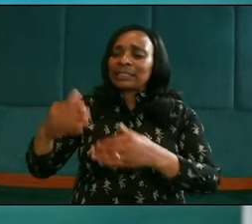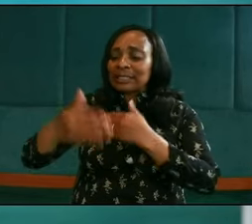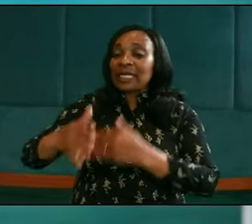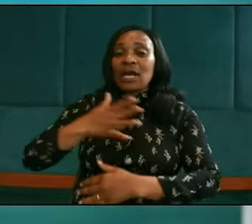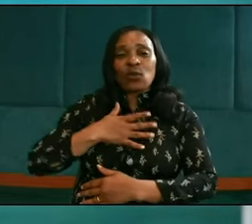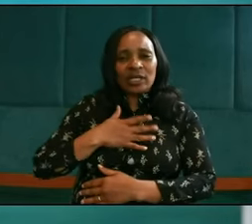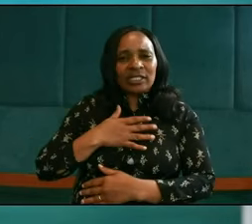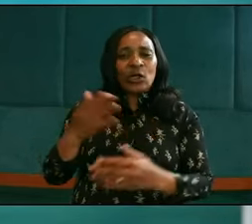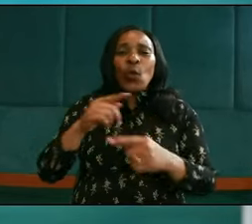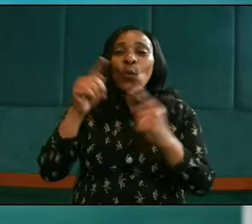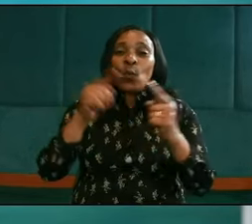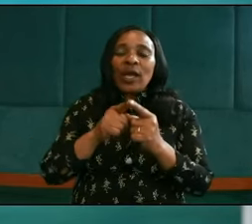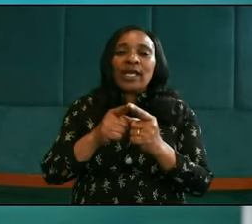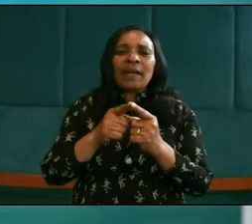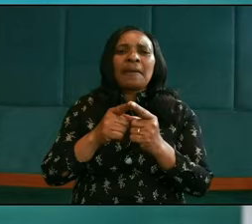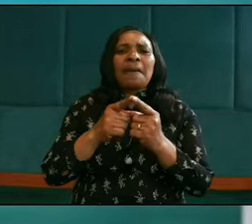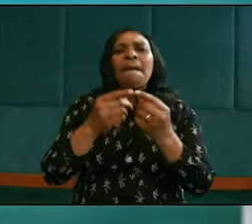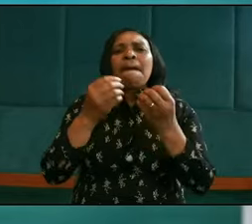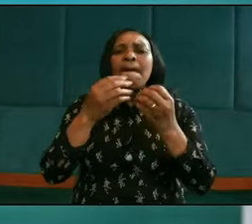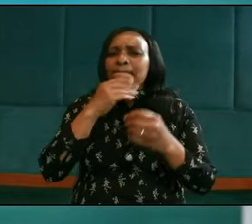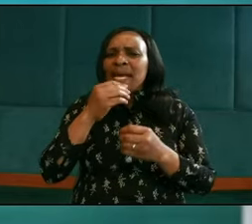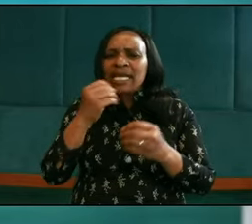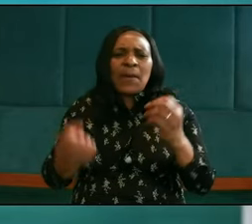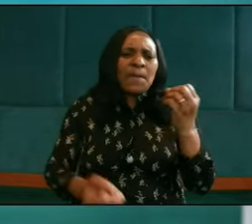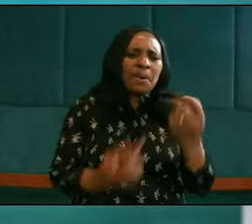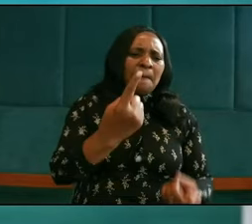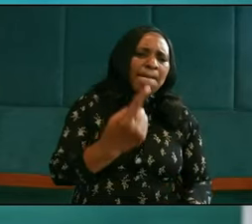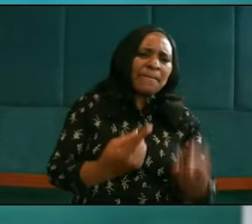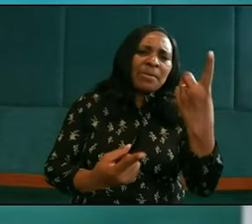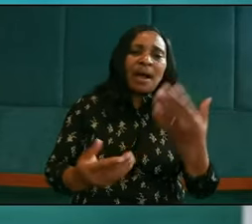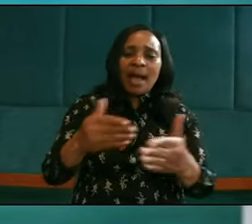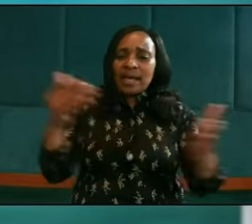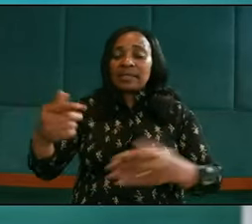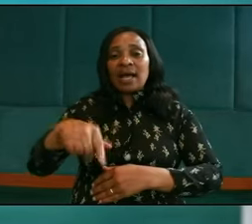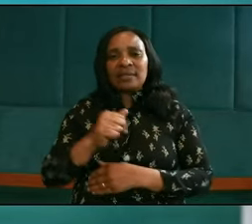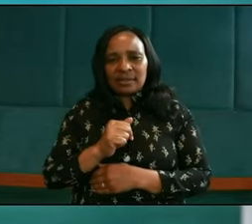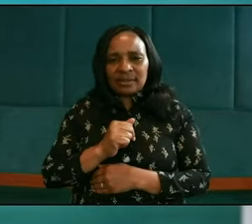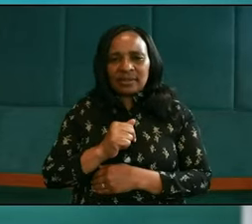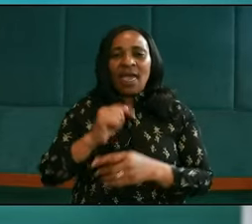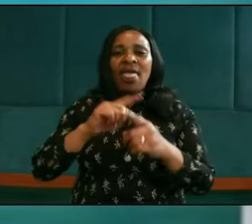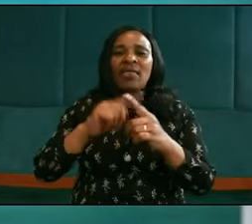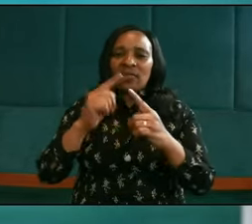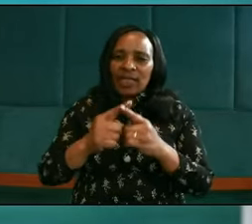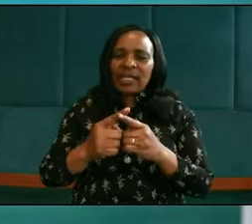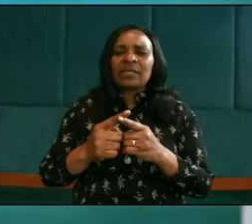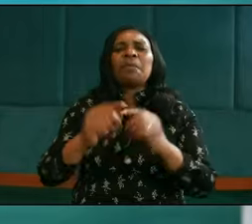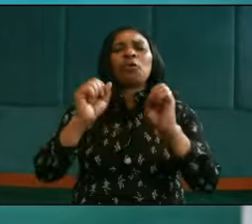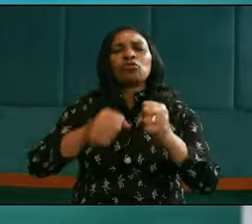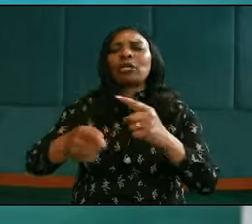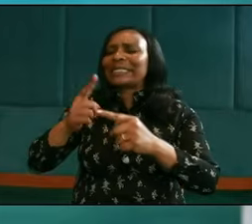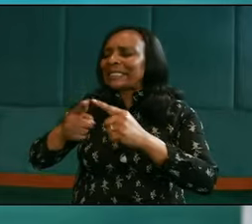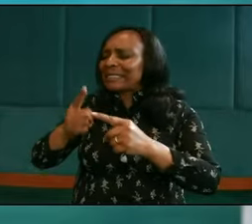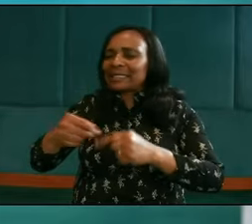side when men rose up against us, then they would have swallowed